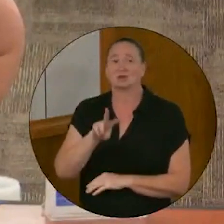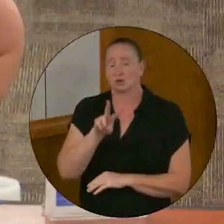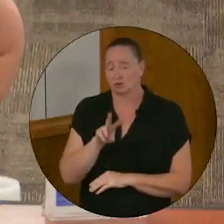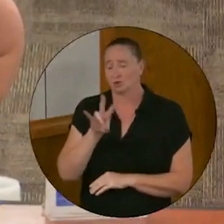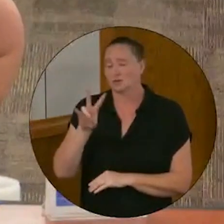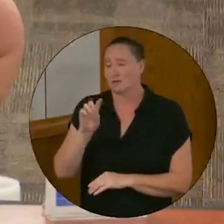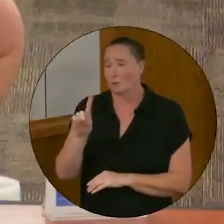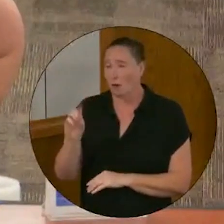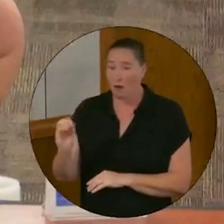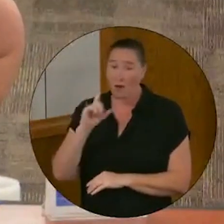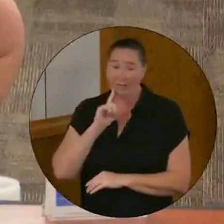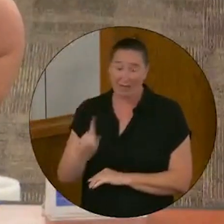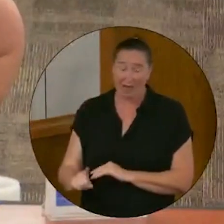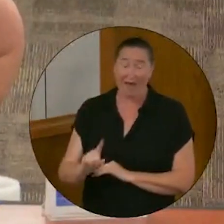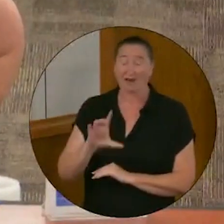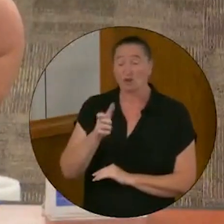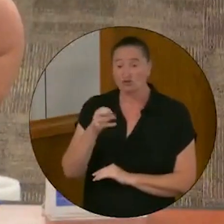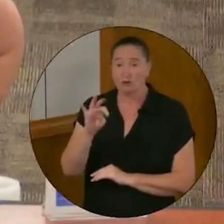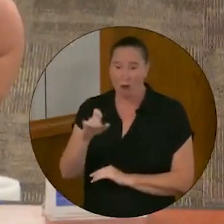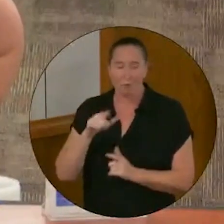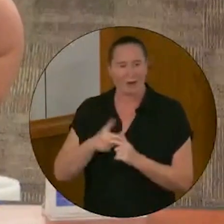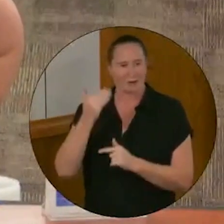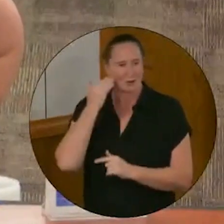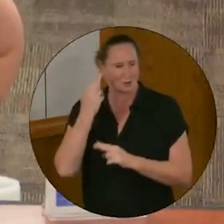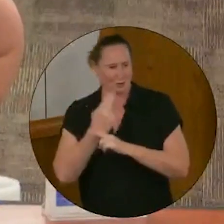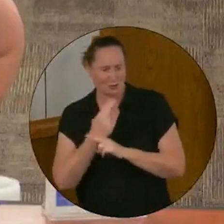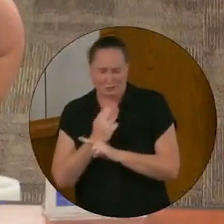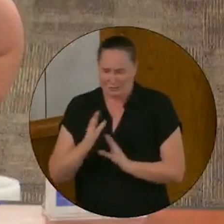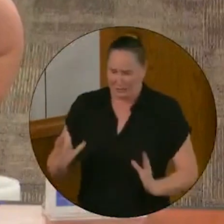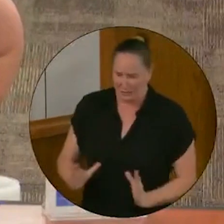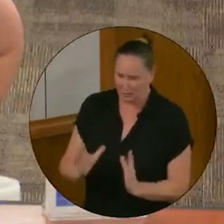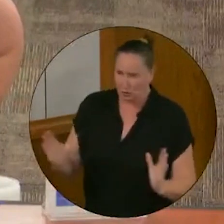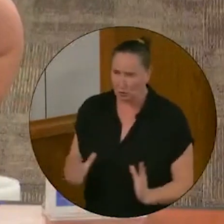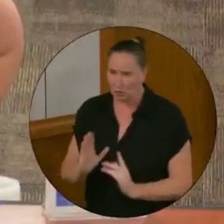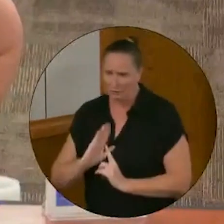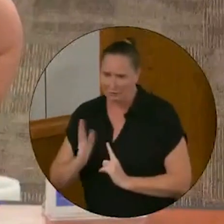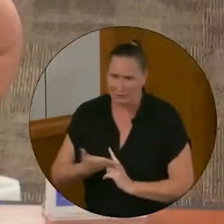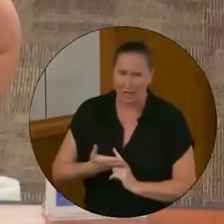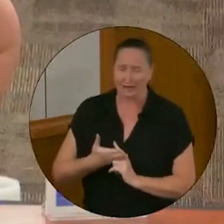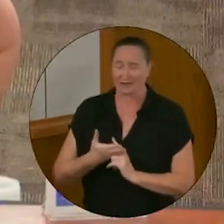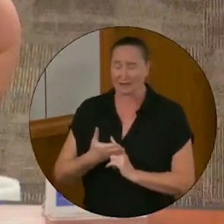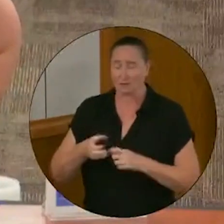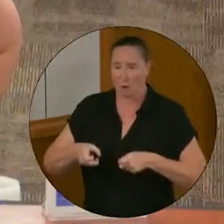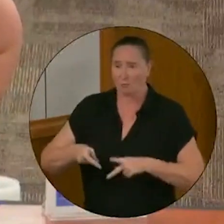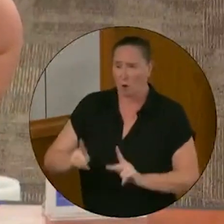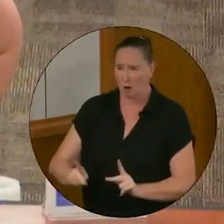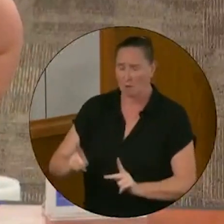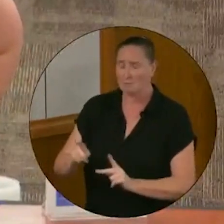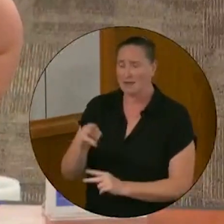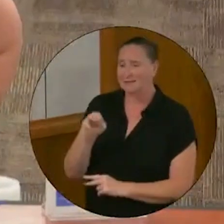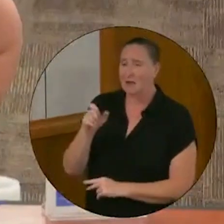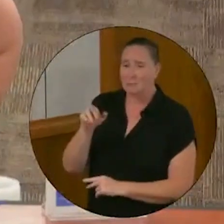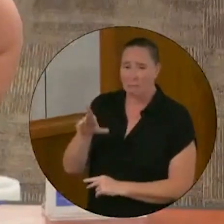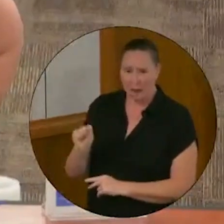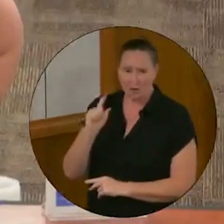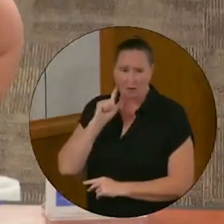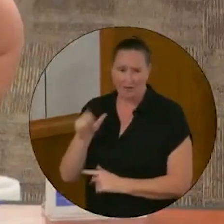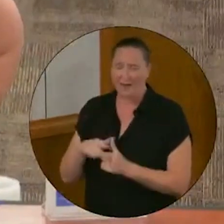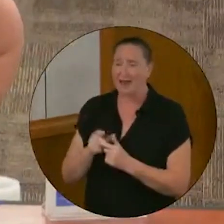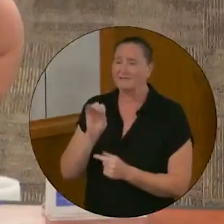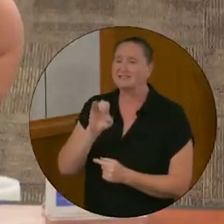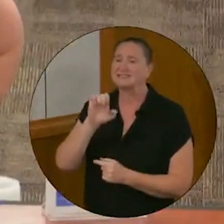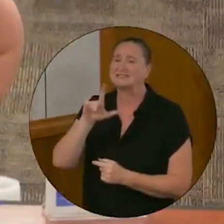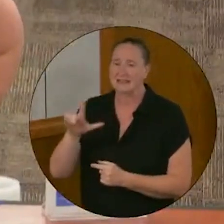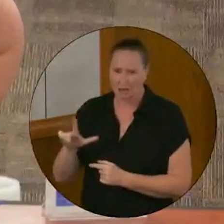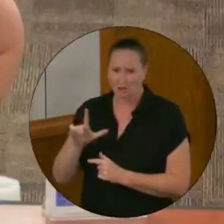states, it is a crime when a person knowingly uses, encourages, entices, or permits a minor to be the subject of a sexual portrayal